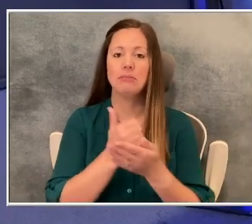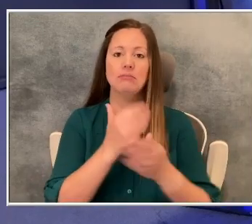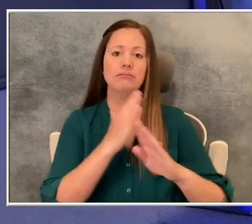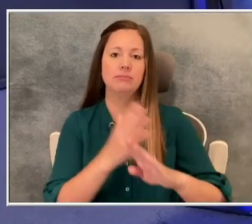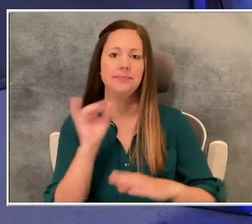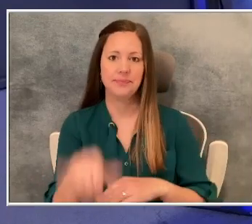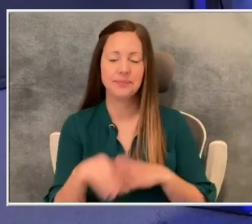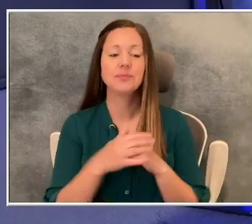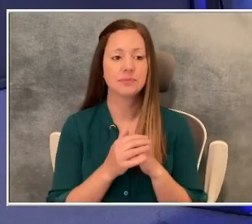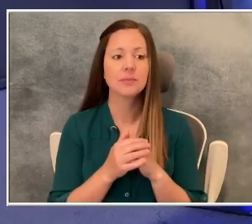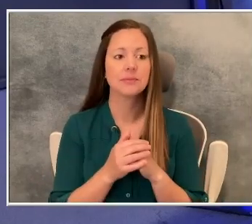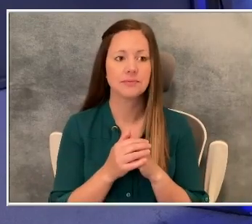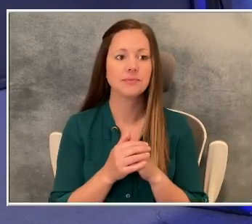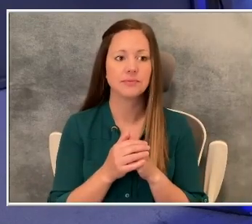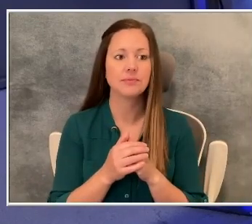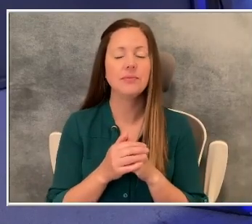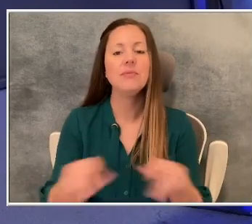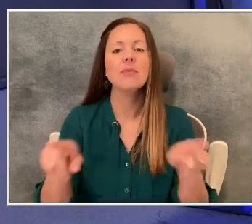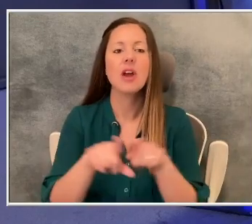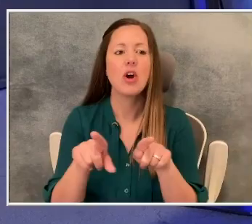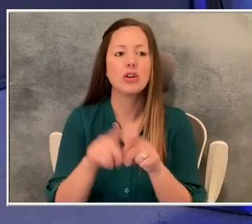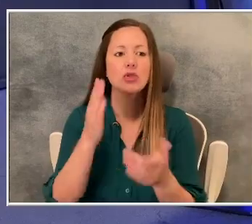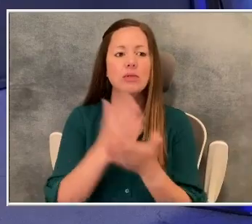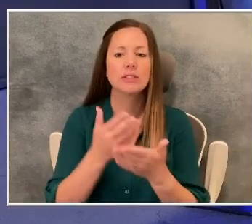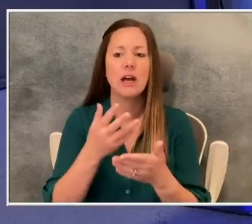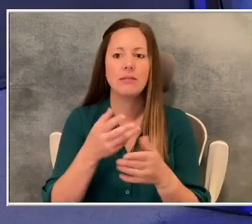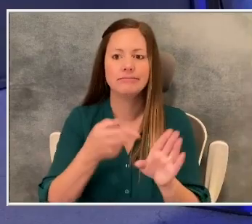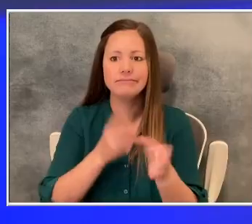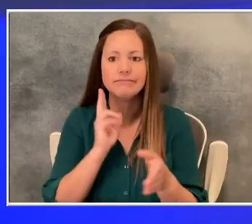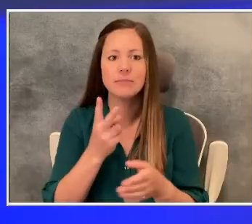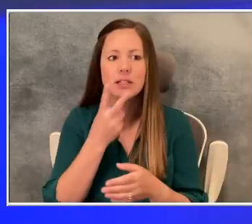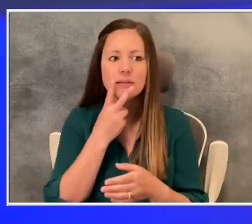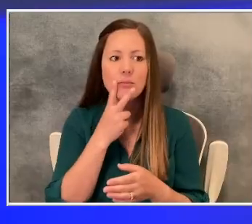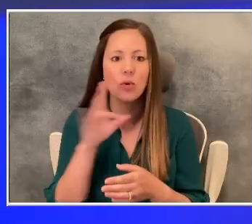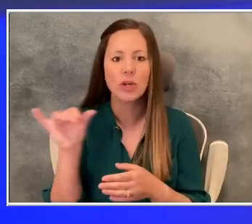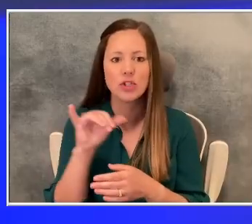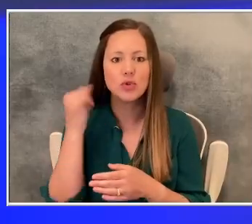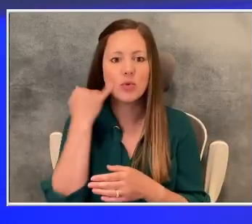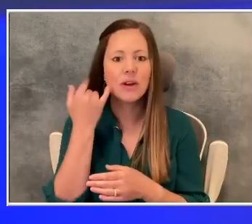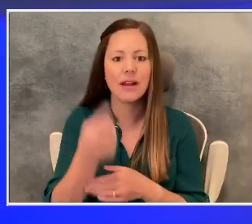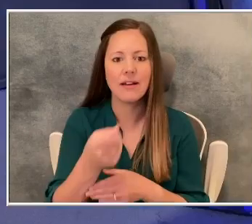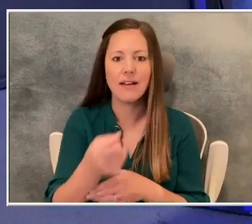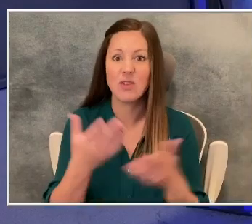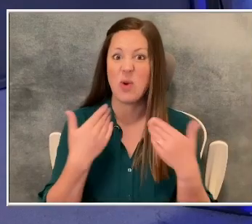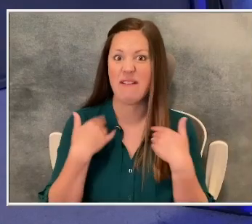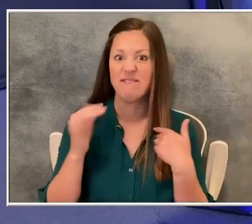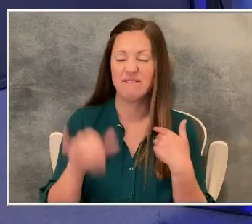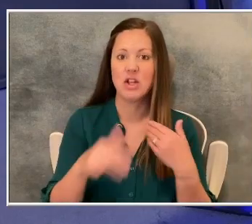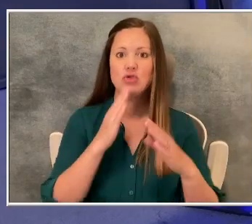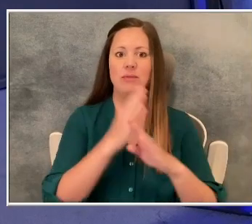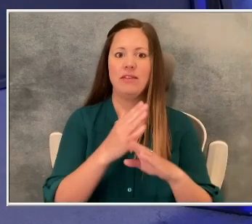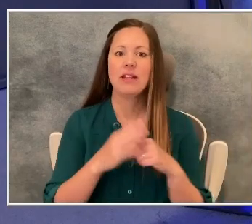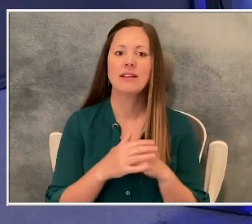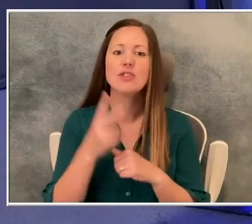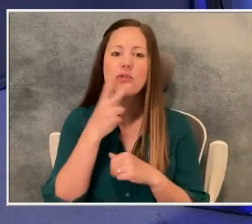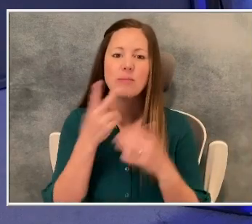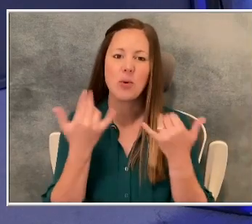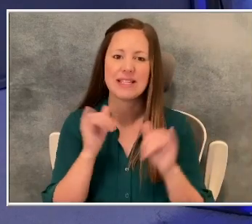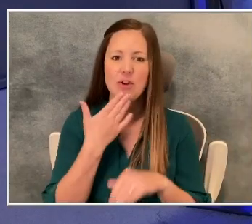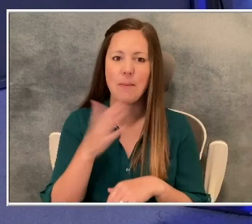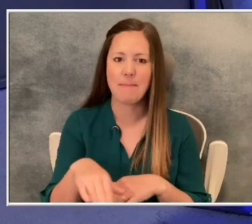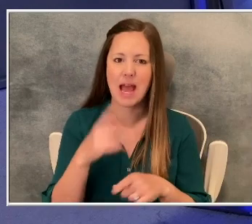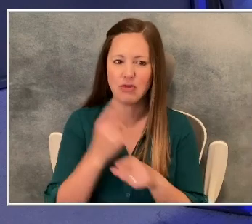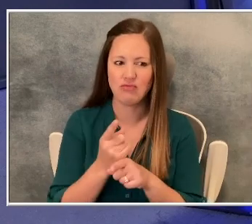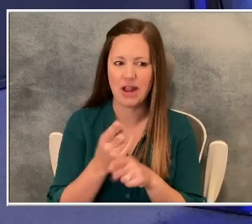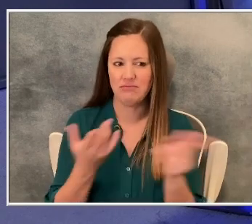factor, and also stopping smoking if you are smoking to prevent artery blockage buildup. So smoking is still bad, right? That's what I'm hearing. Vaping